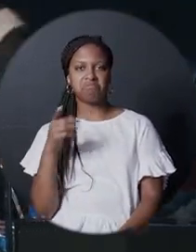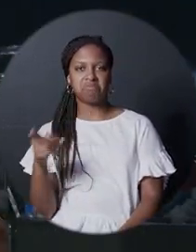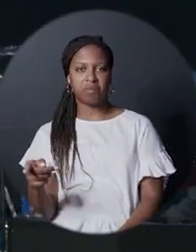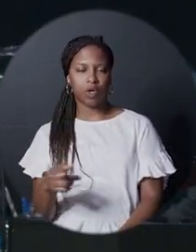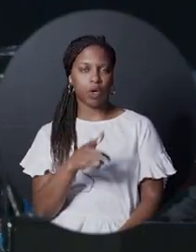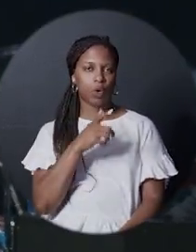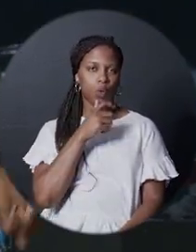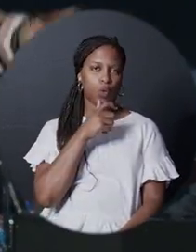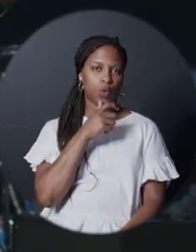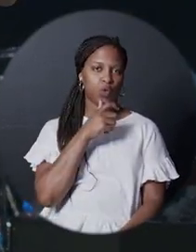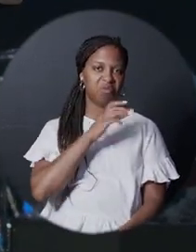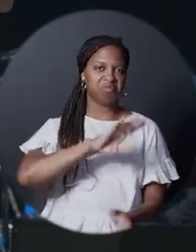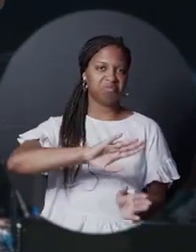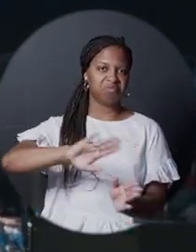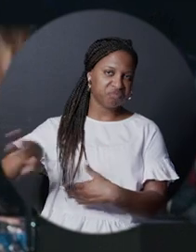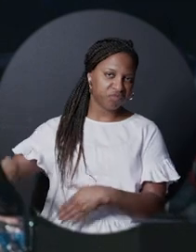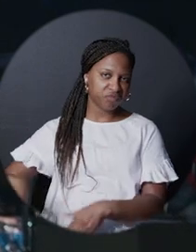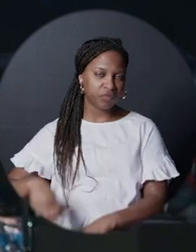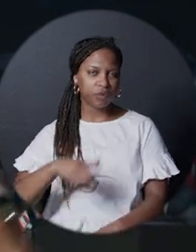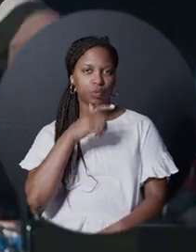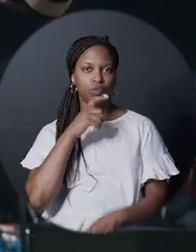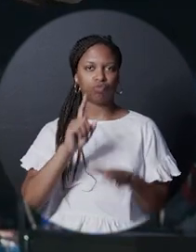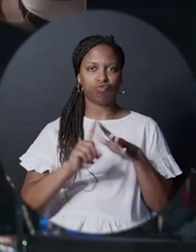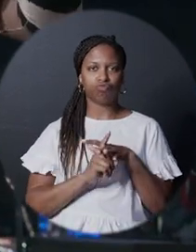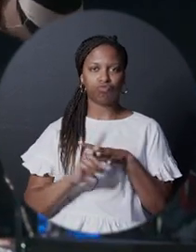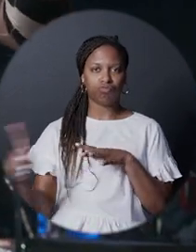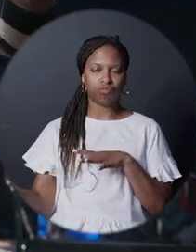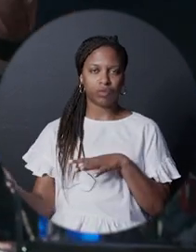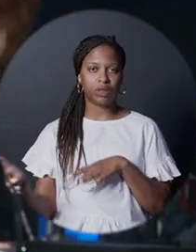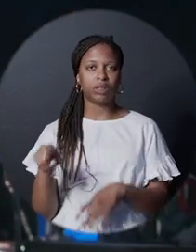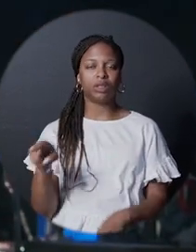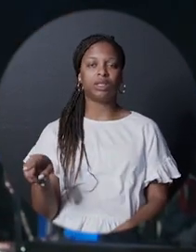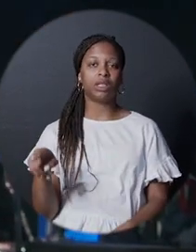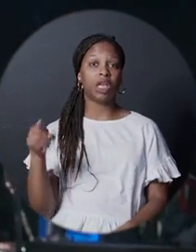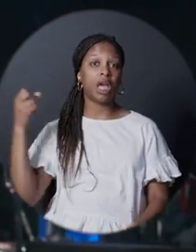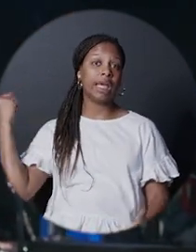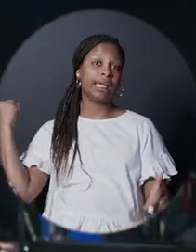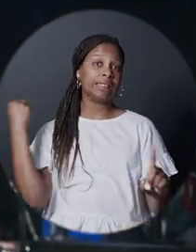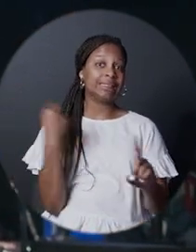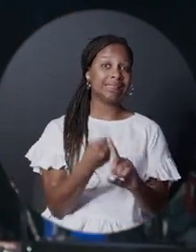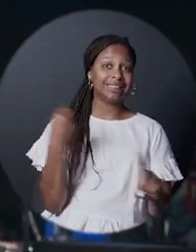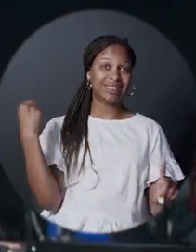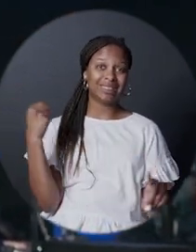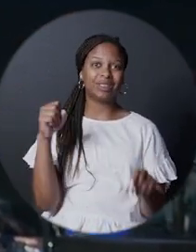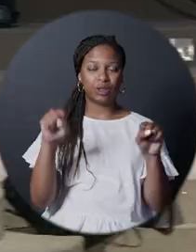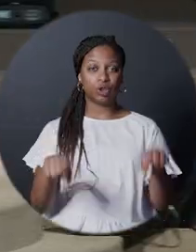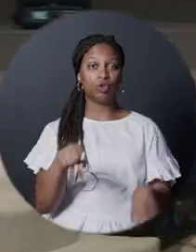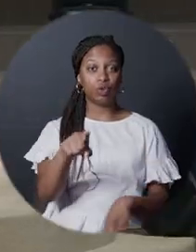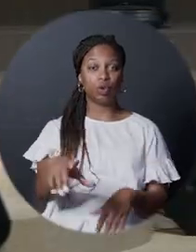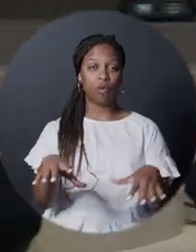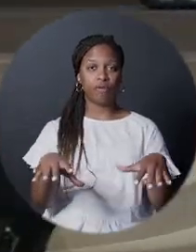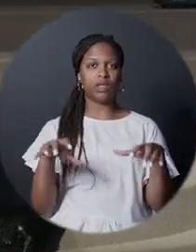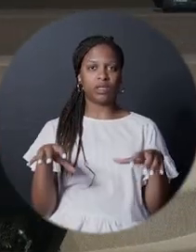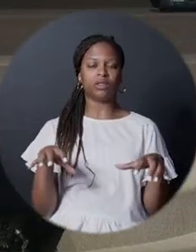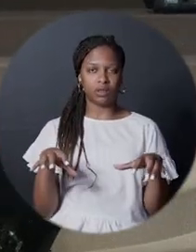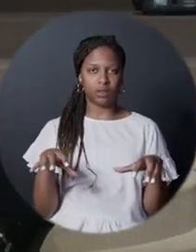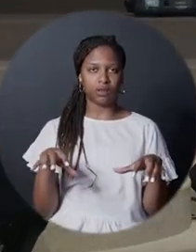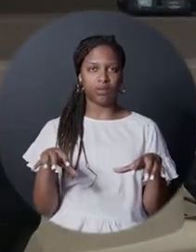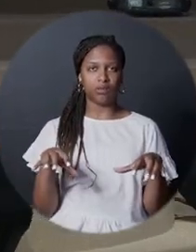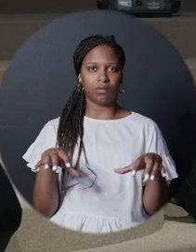you're going to stop talking to. He knows who you're going to cut off. He knows who you're going to walk away from. So he'll hit you so